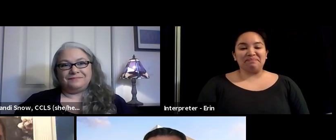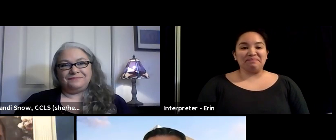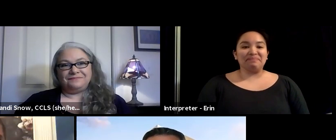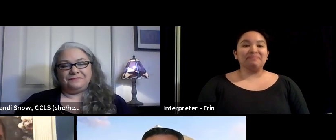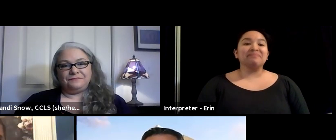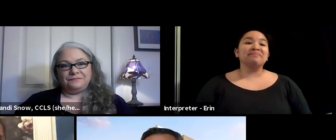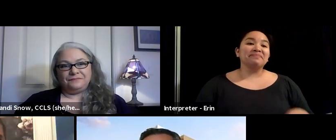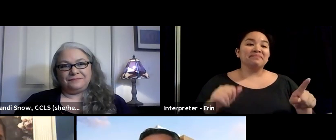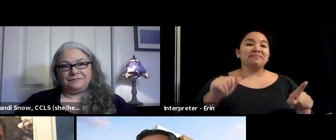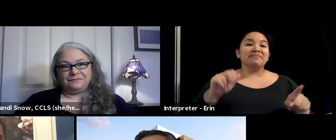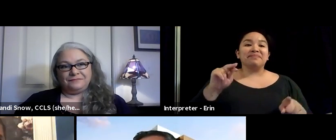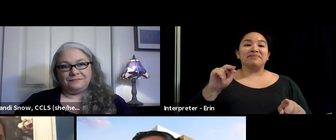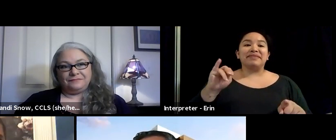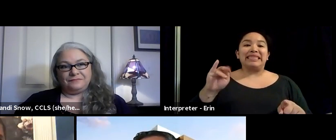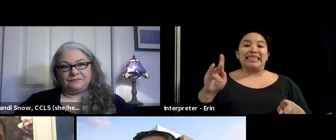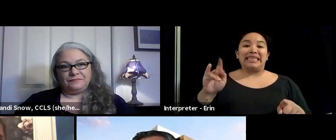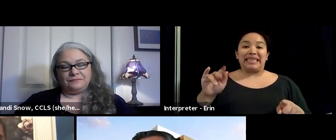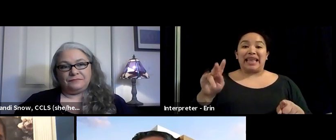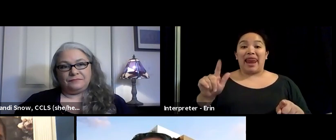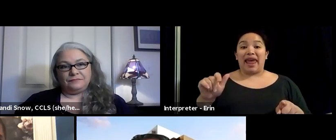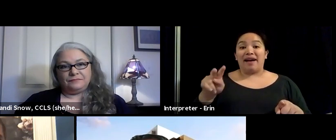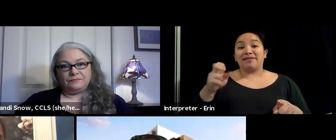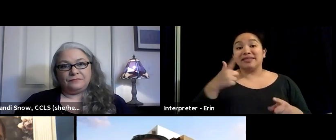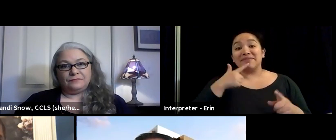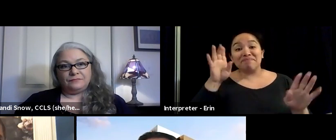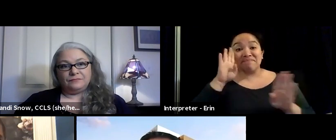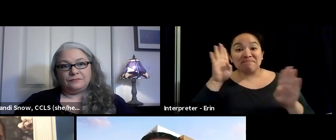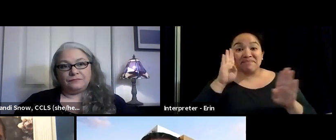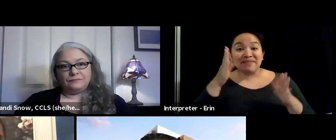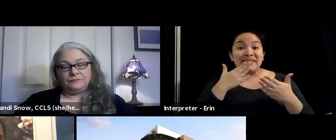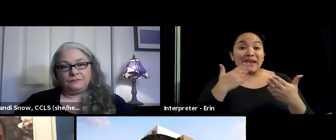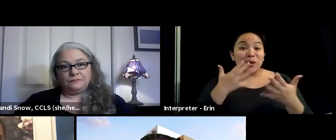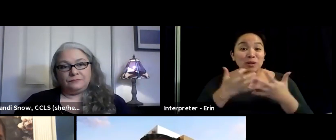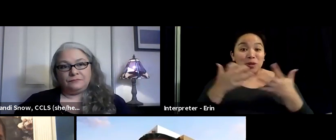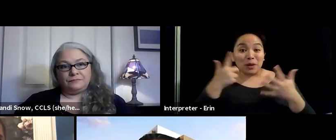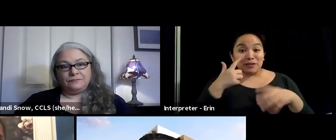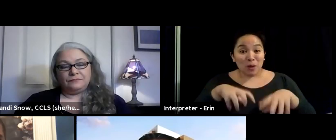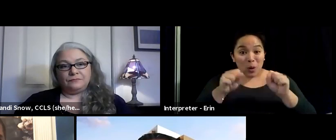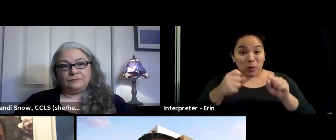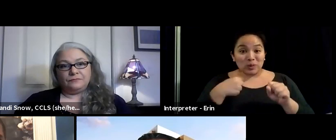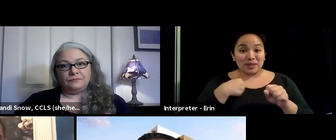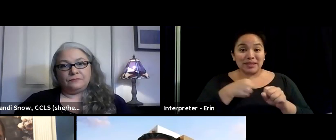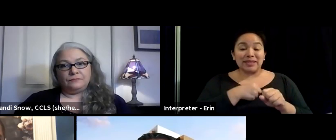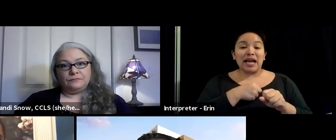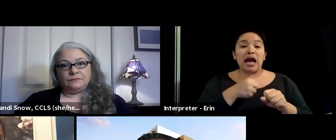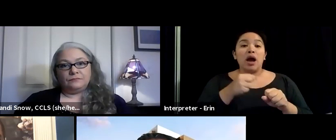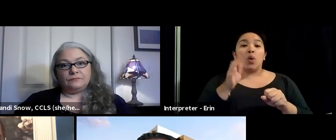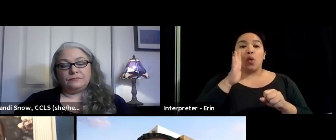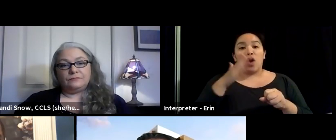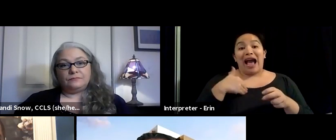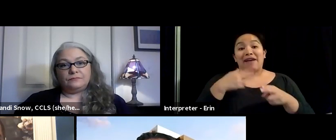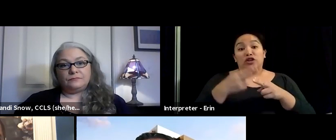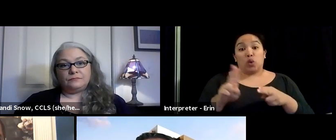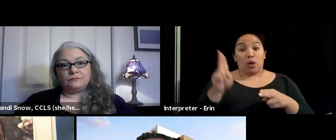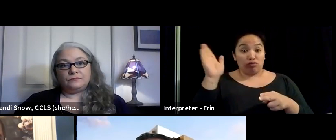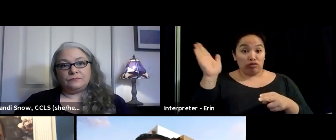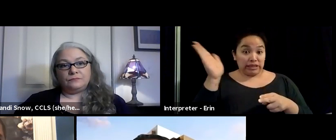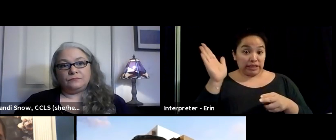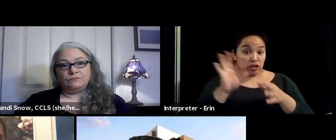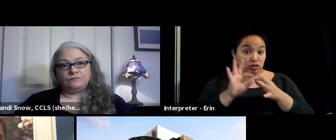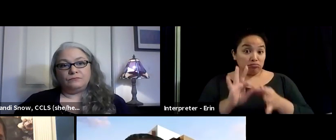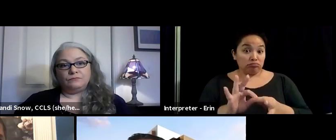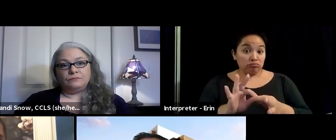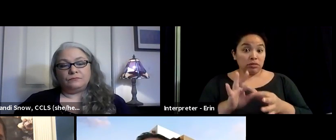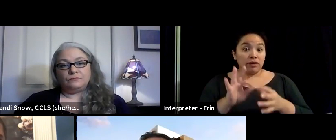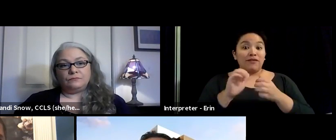Hello, thank you for having us here. I'm going to do a short presentation going over how the